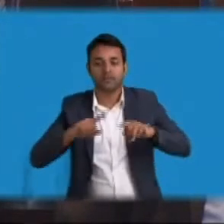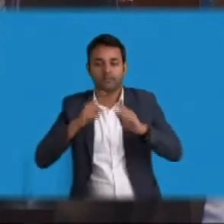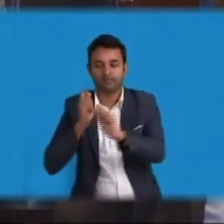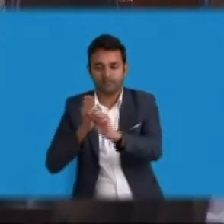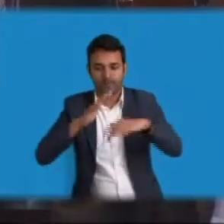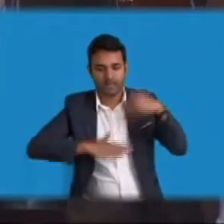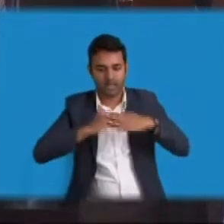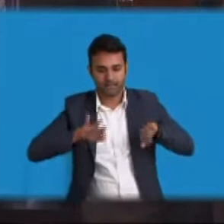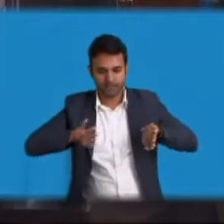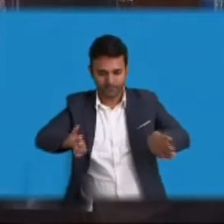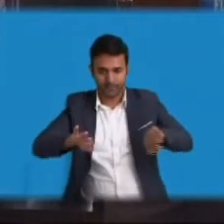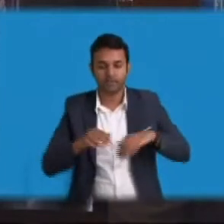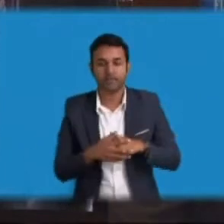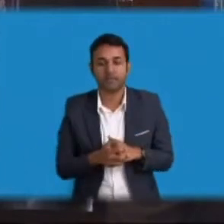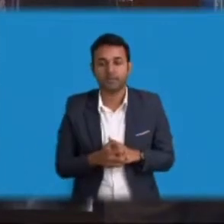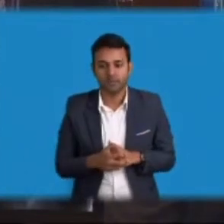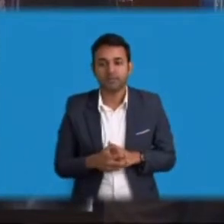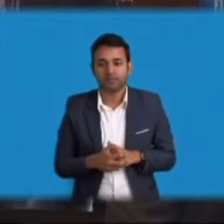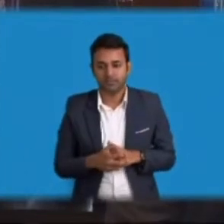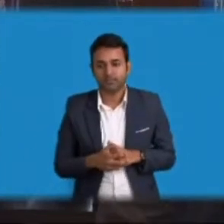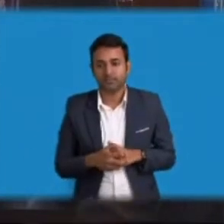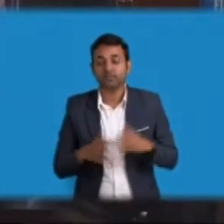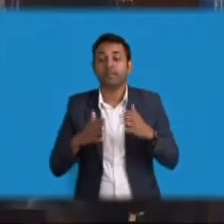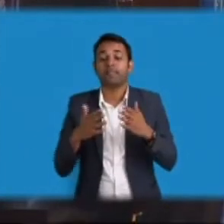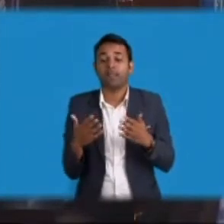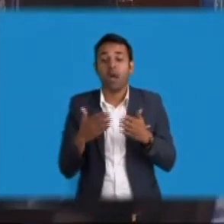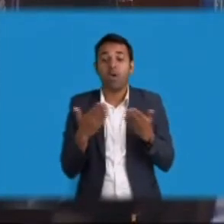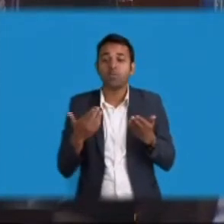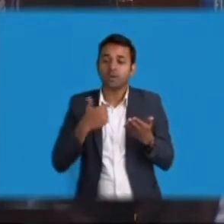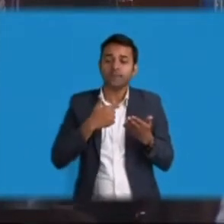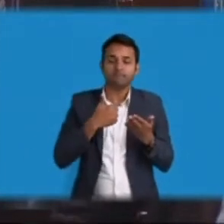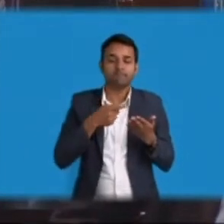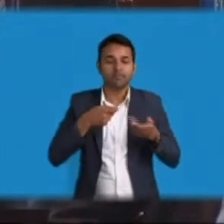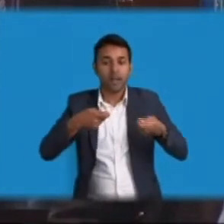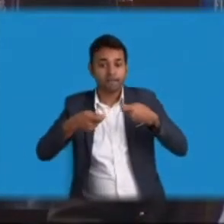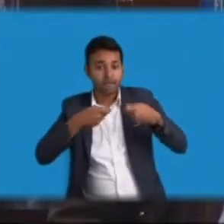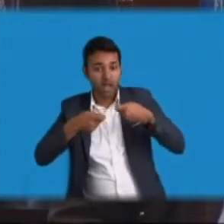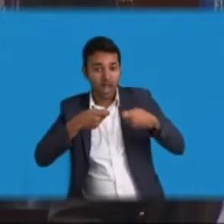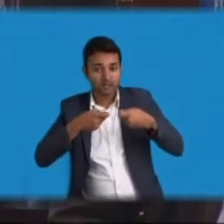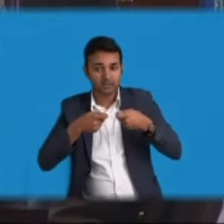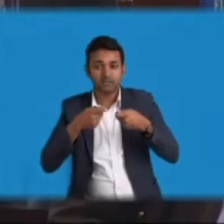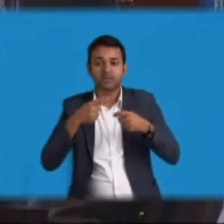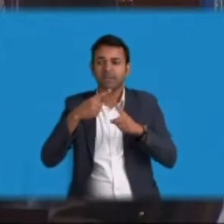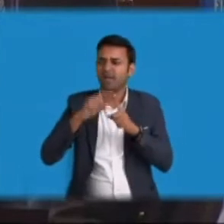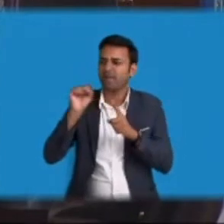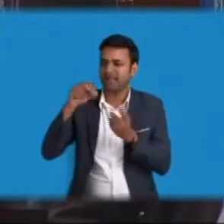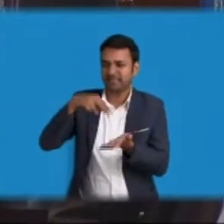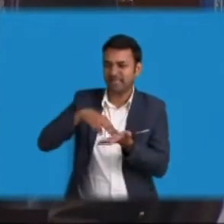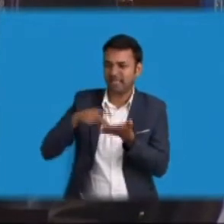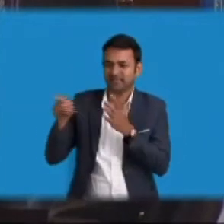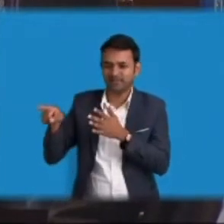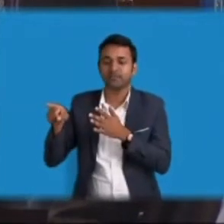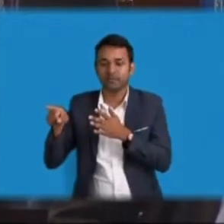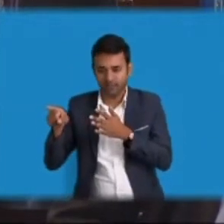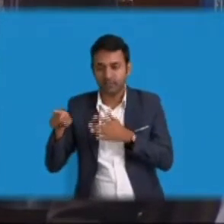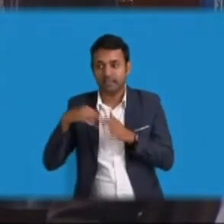Madam Speaker, talks have commenced on the market and bus station relocation as well. Nandi. Madam